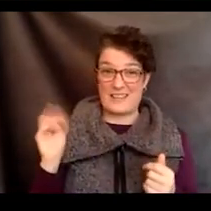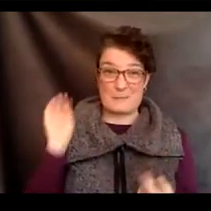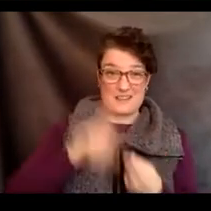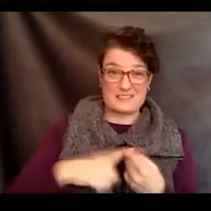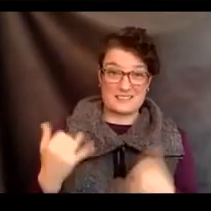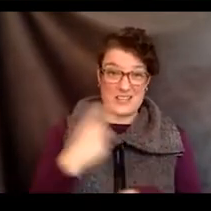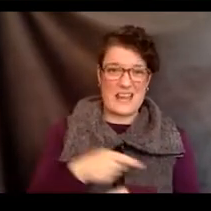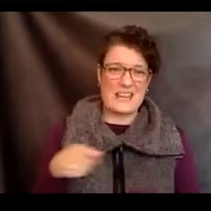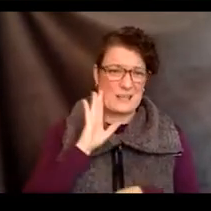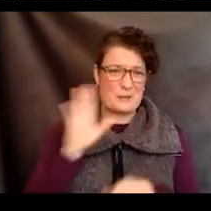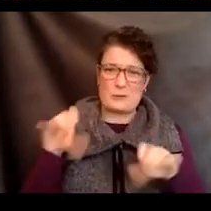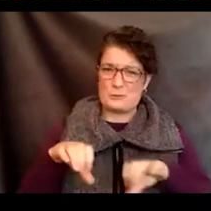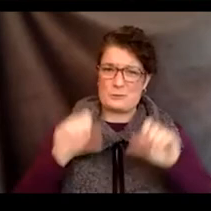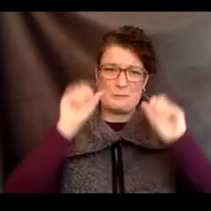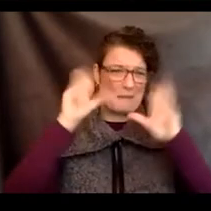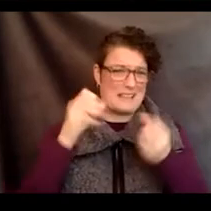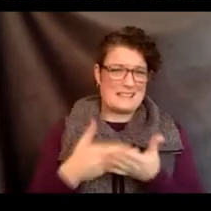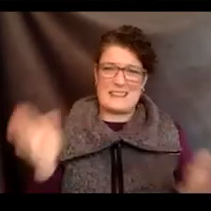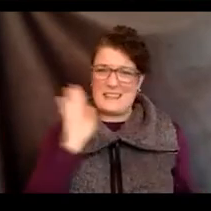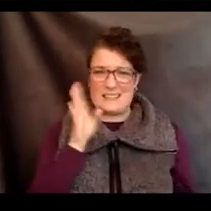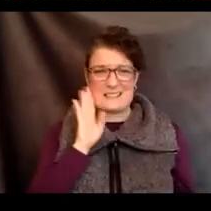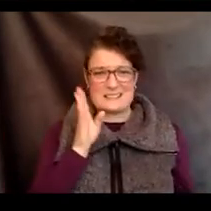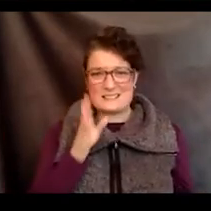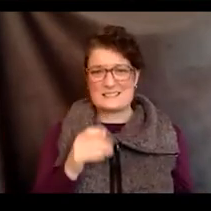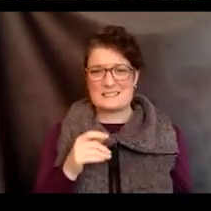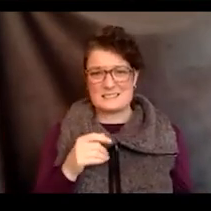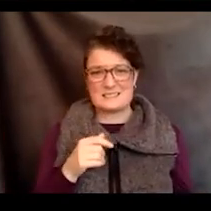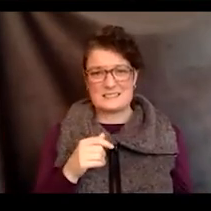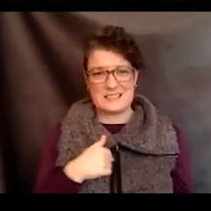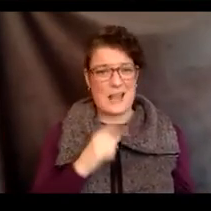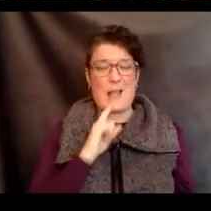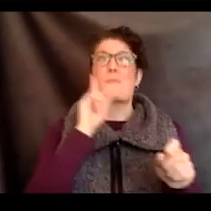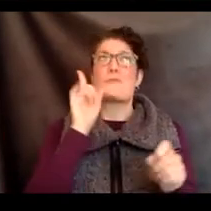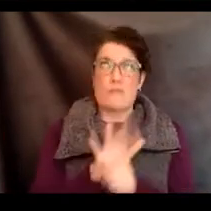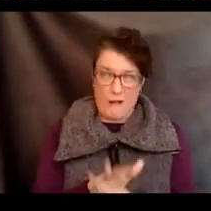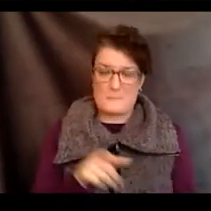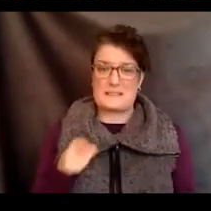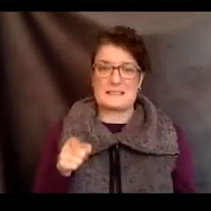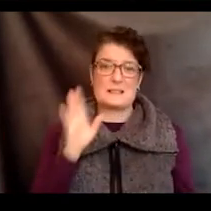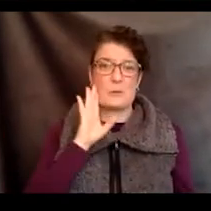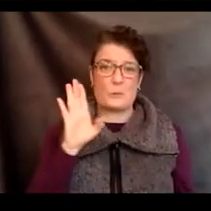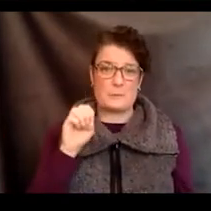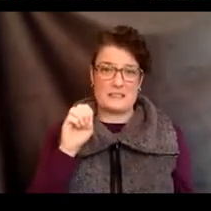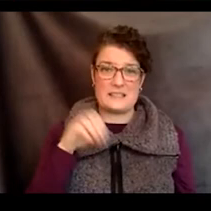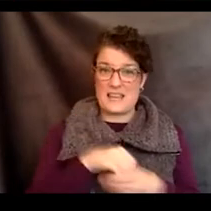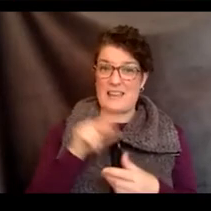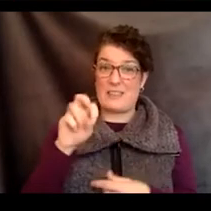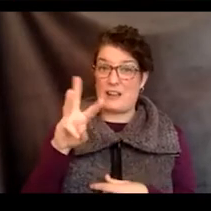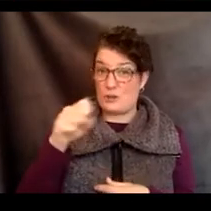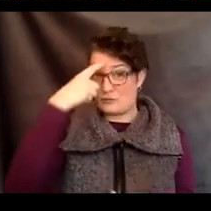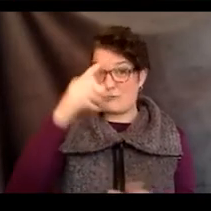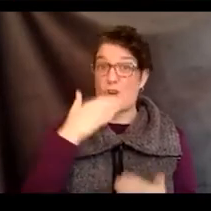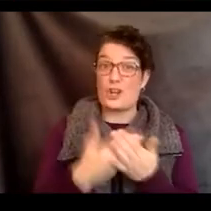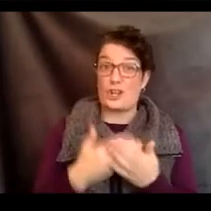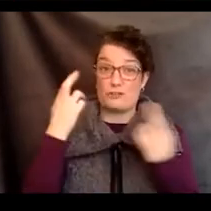He's gonna do amazing things. Like, I promise you, he's gonna be in the news for a good reason